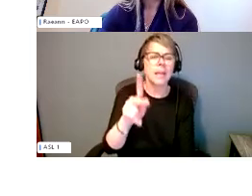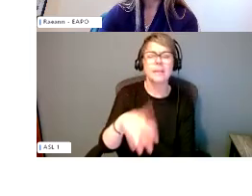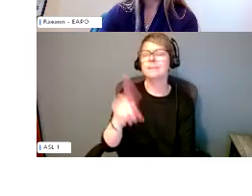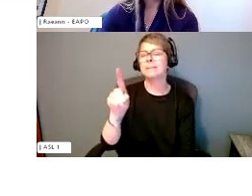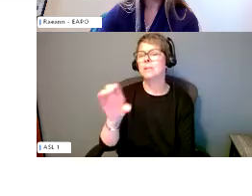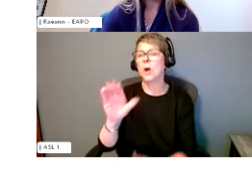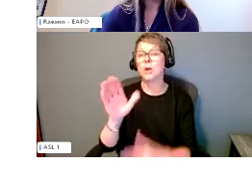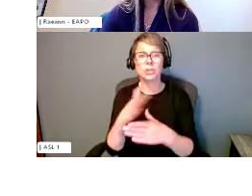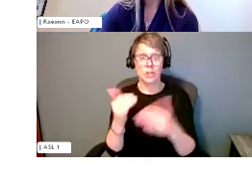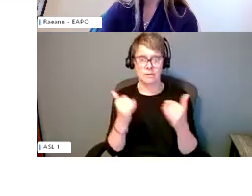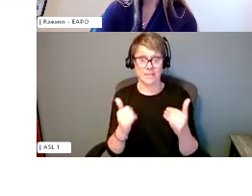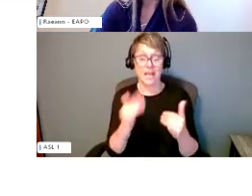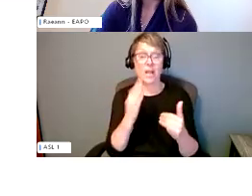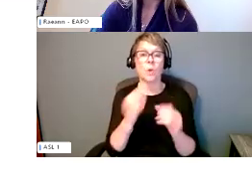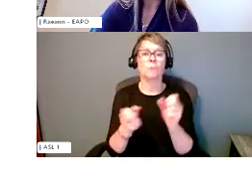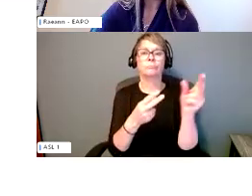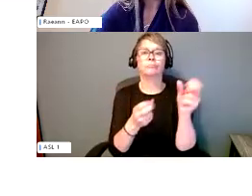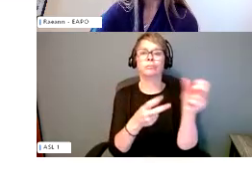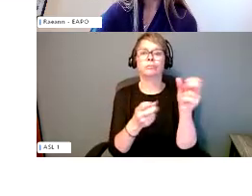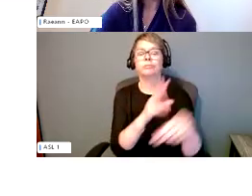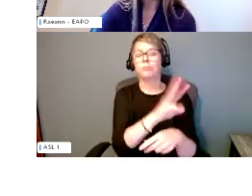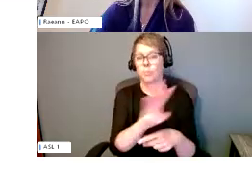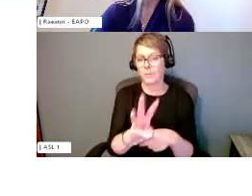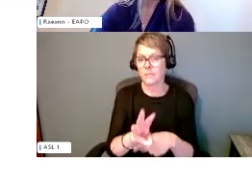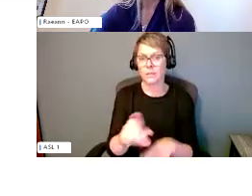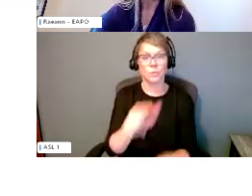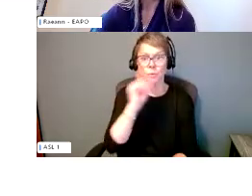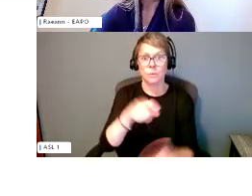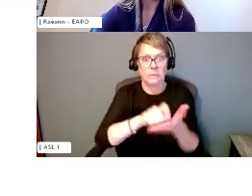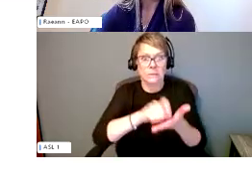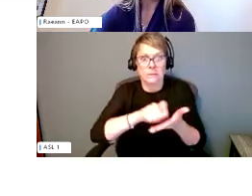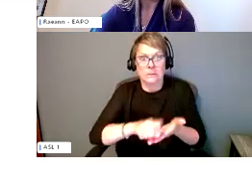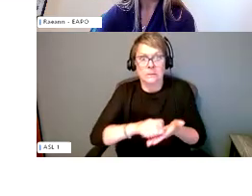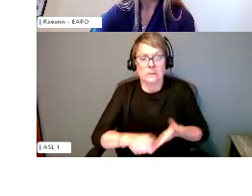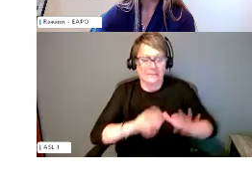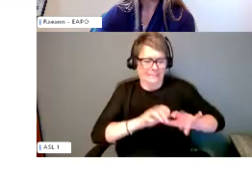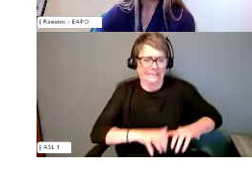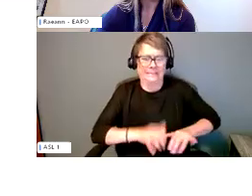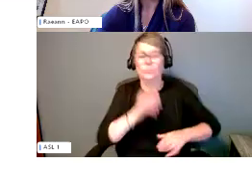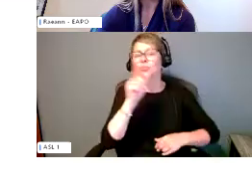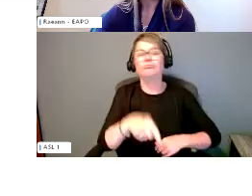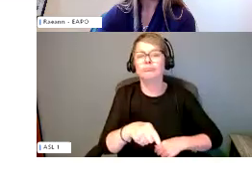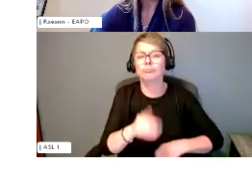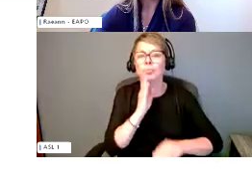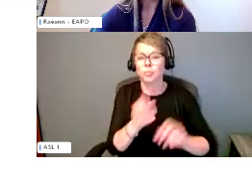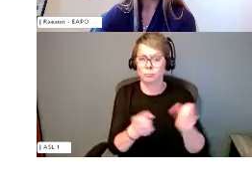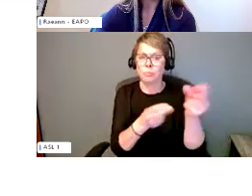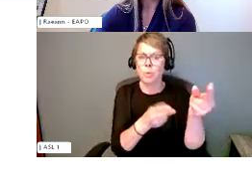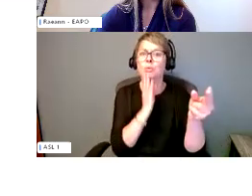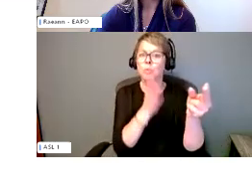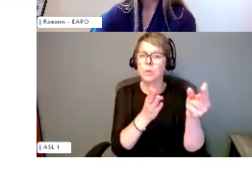today. So you don't need to frankly write everything down. We will be posting those after the session.